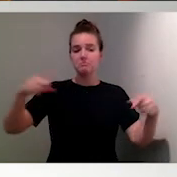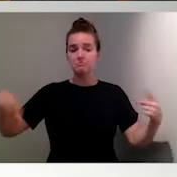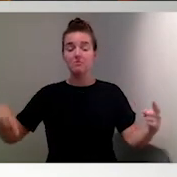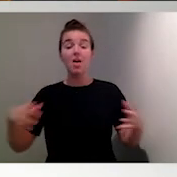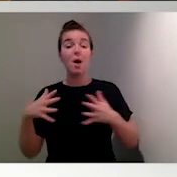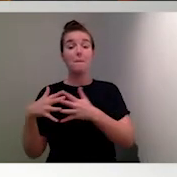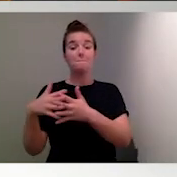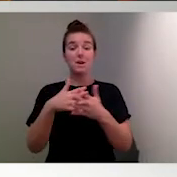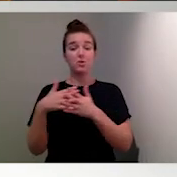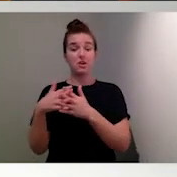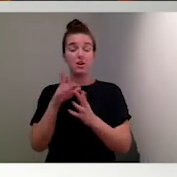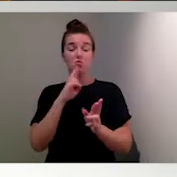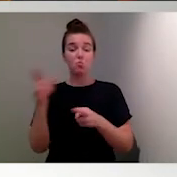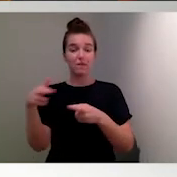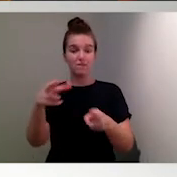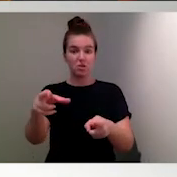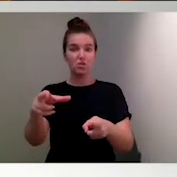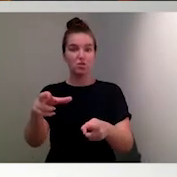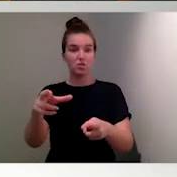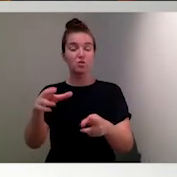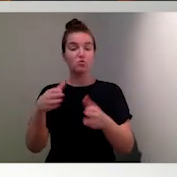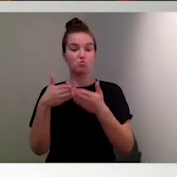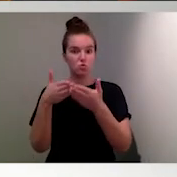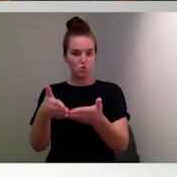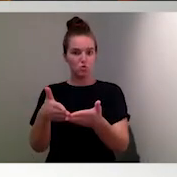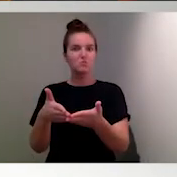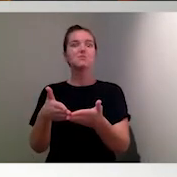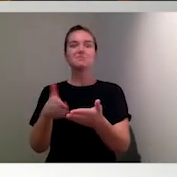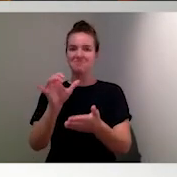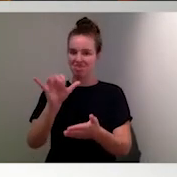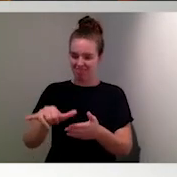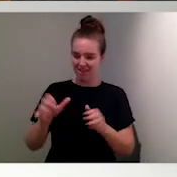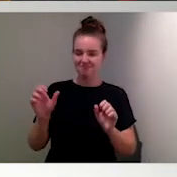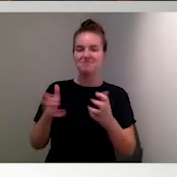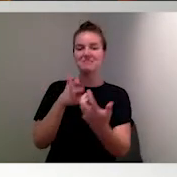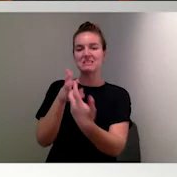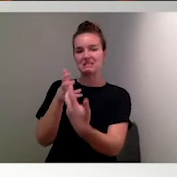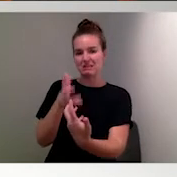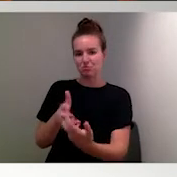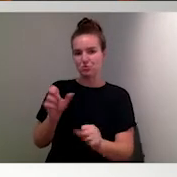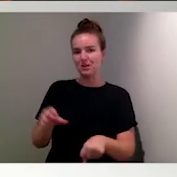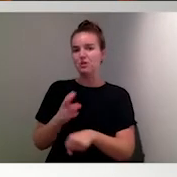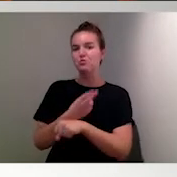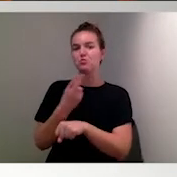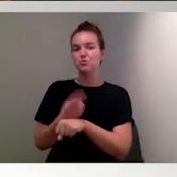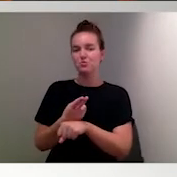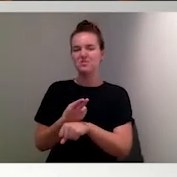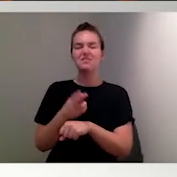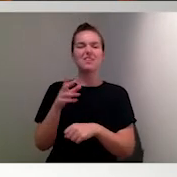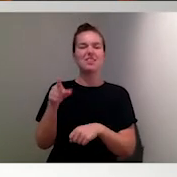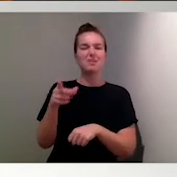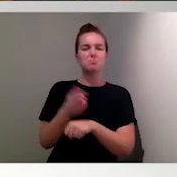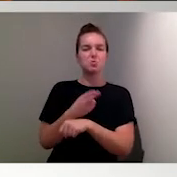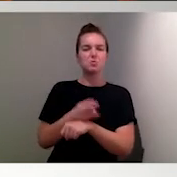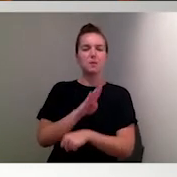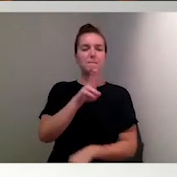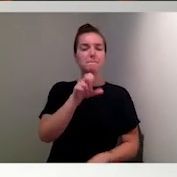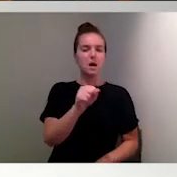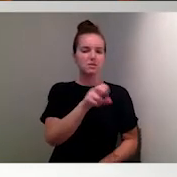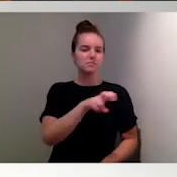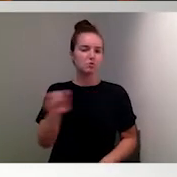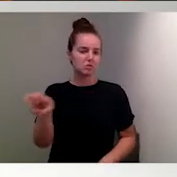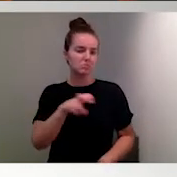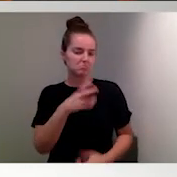transport when you come on and off, and you can do that. So there are a lot of different options in the US for cruising,